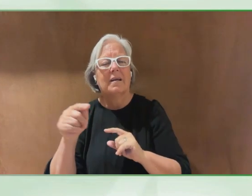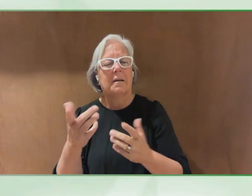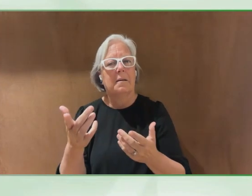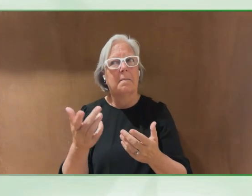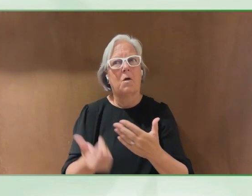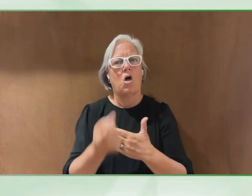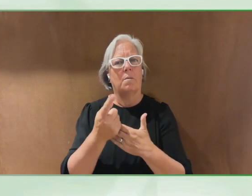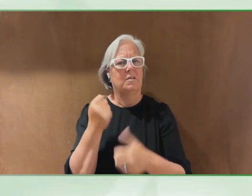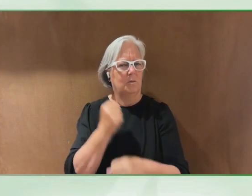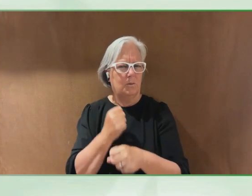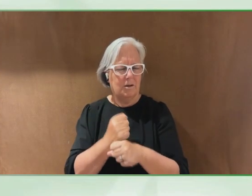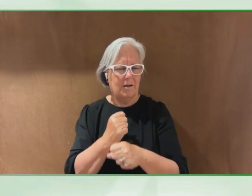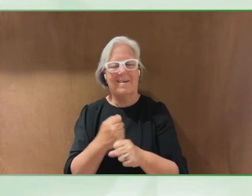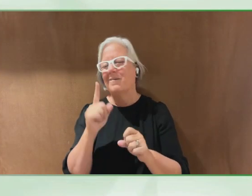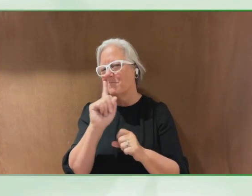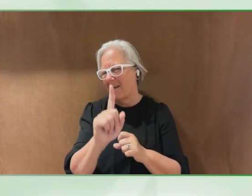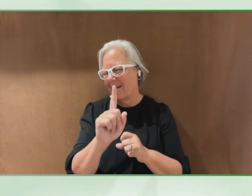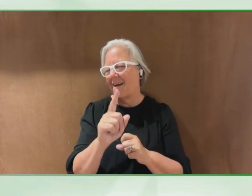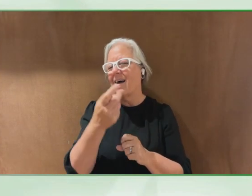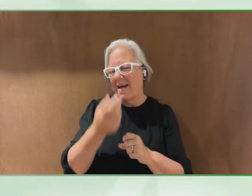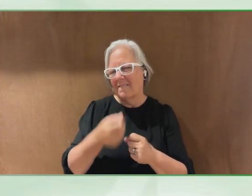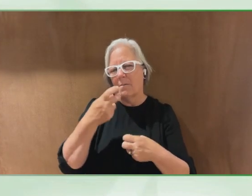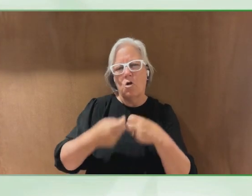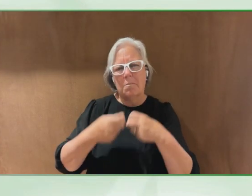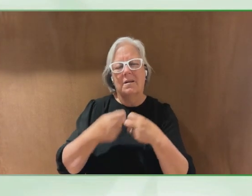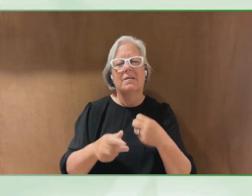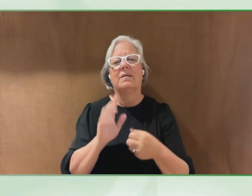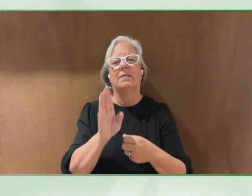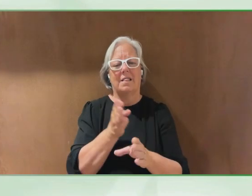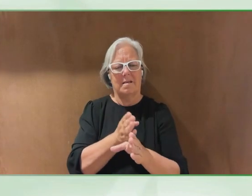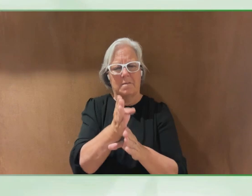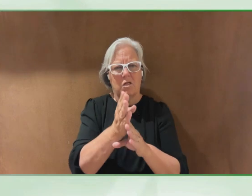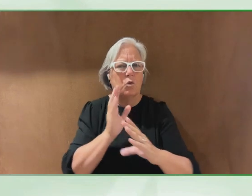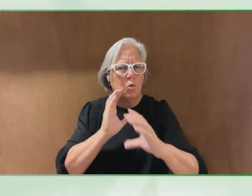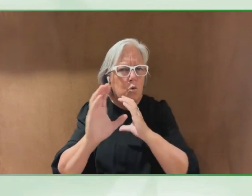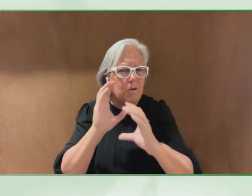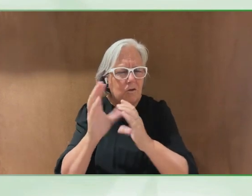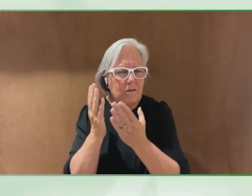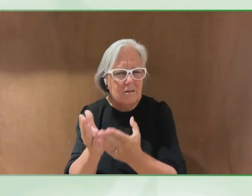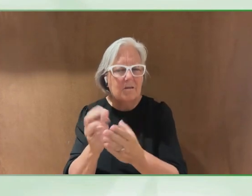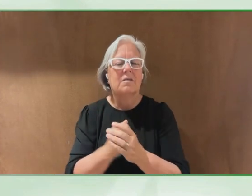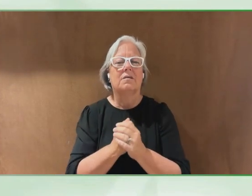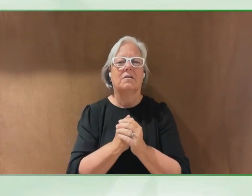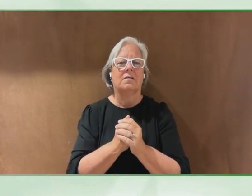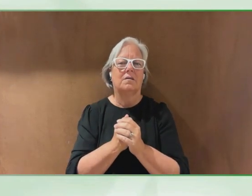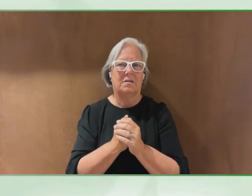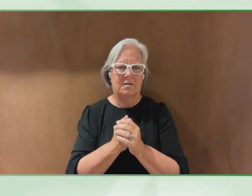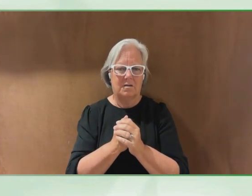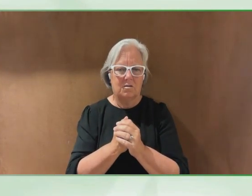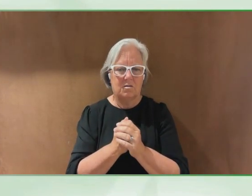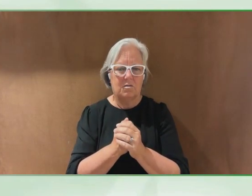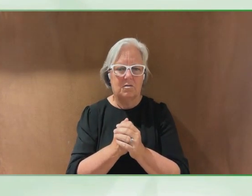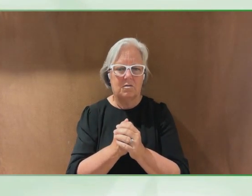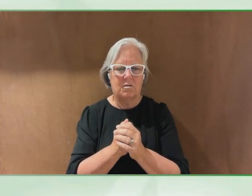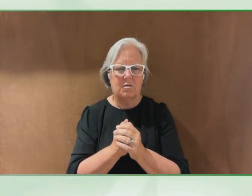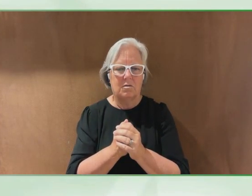also face problems in professional communication and are mostly confined to basic positions. In